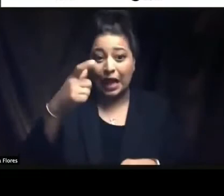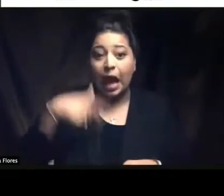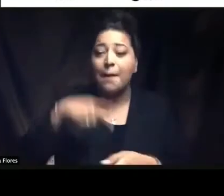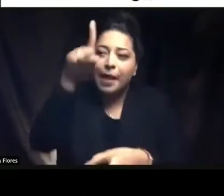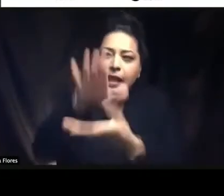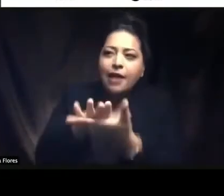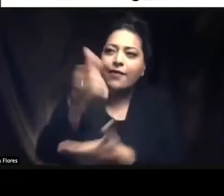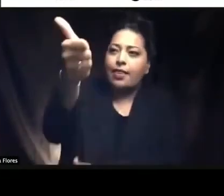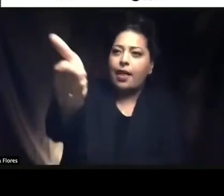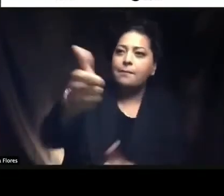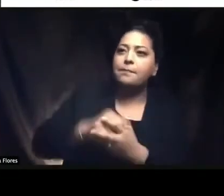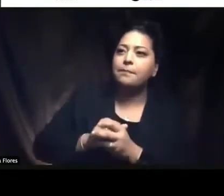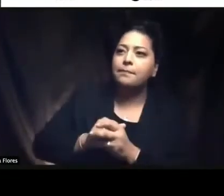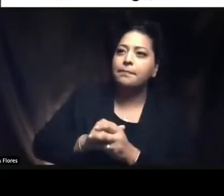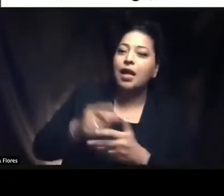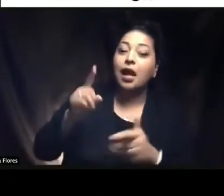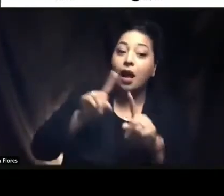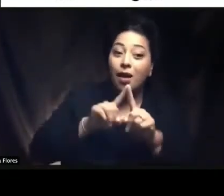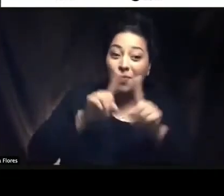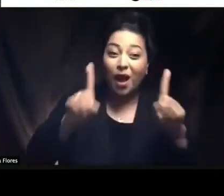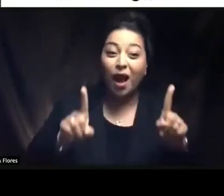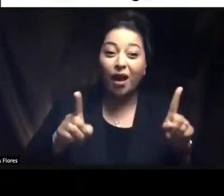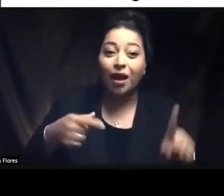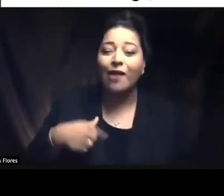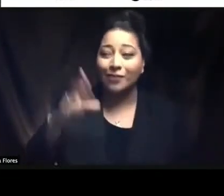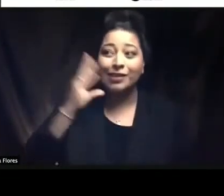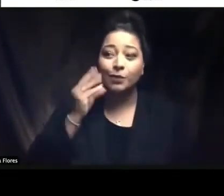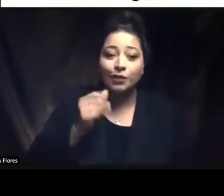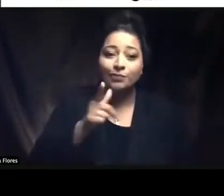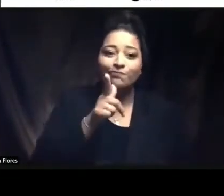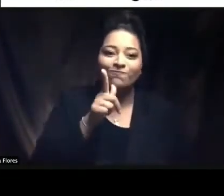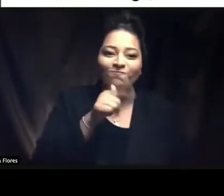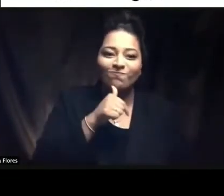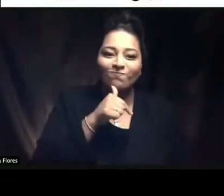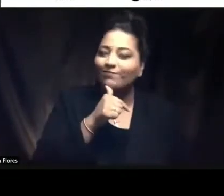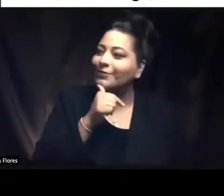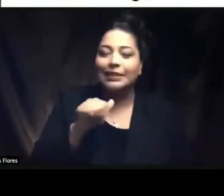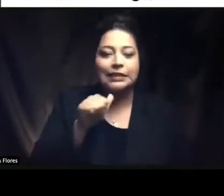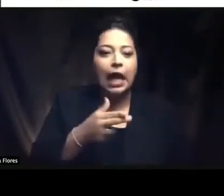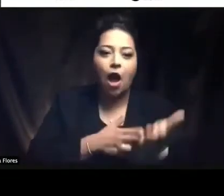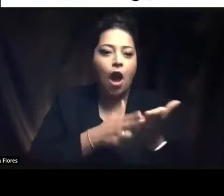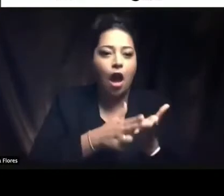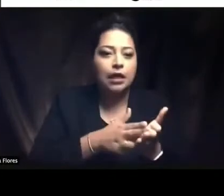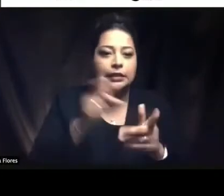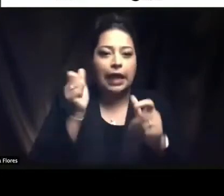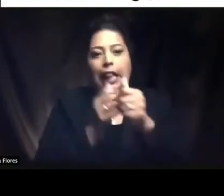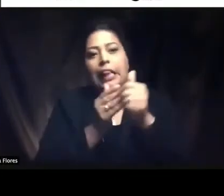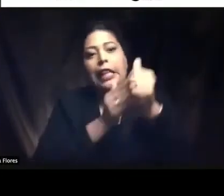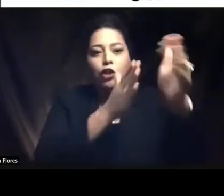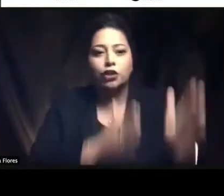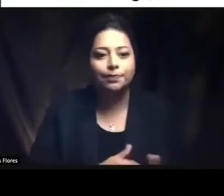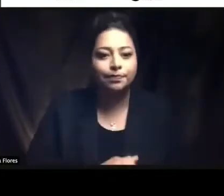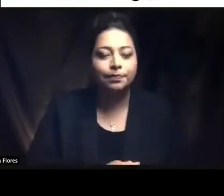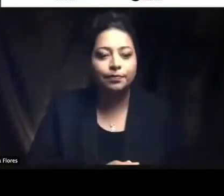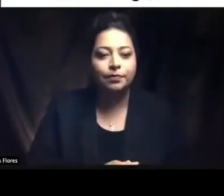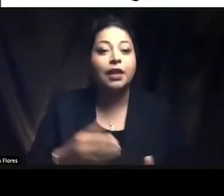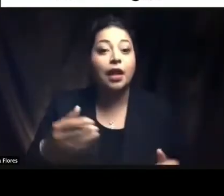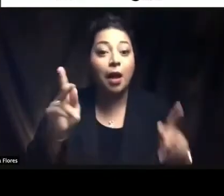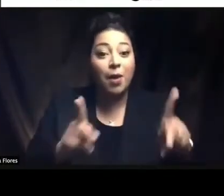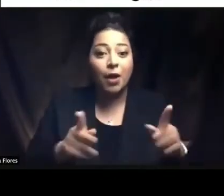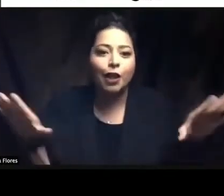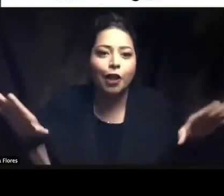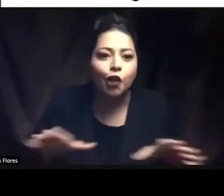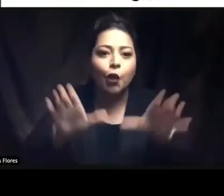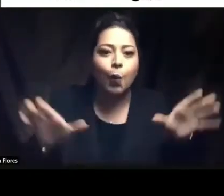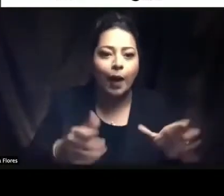vision. But like many voters, I've been disappointed in dishonest leadership. So now I've had people come to me and encourage me to run for office because